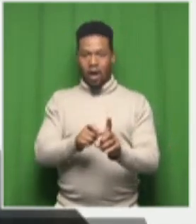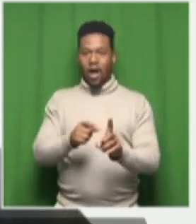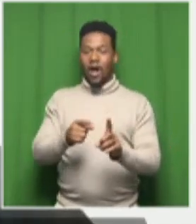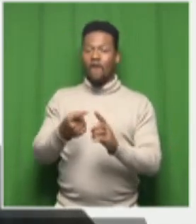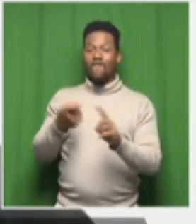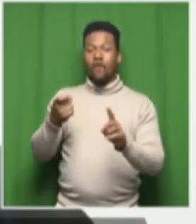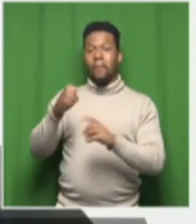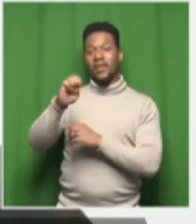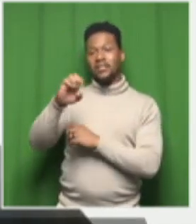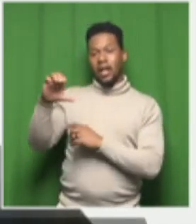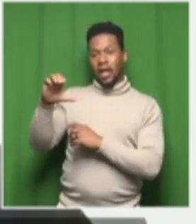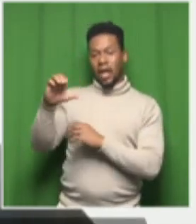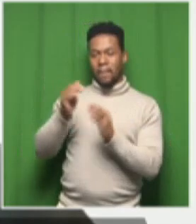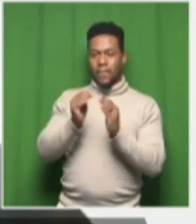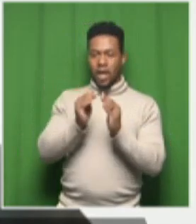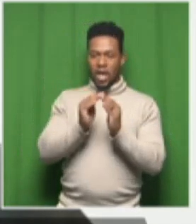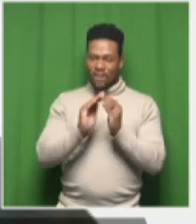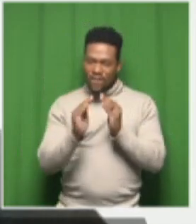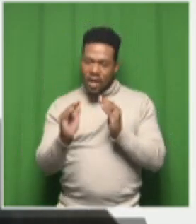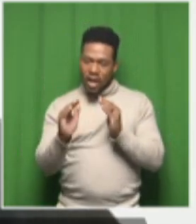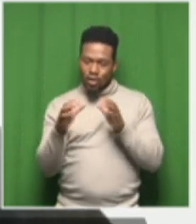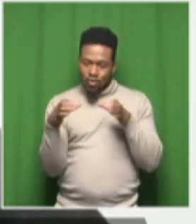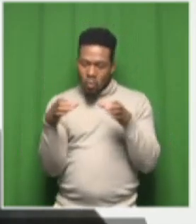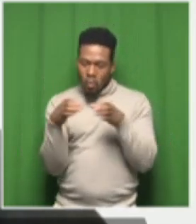of Etengen location.